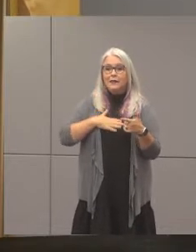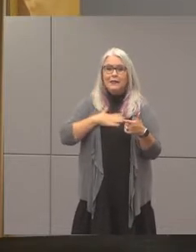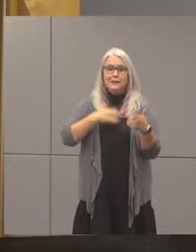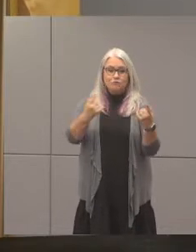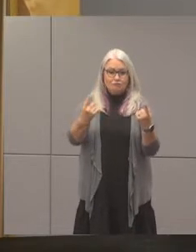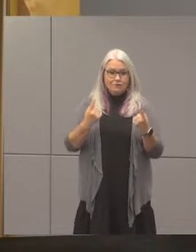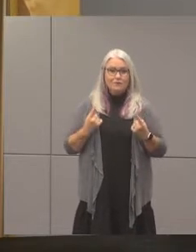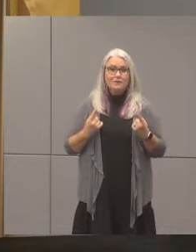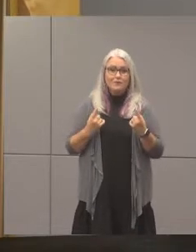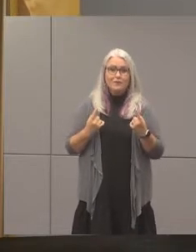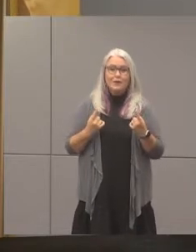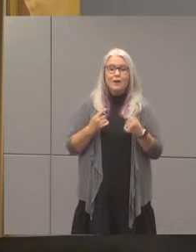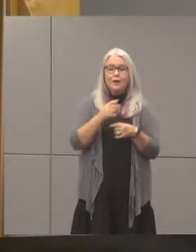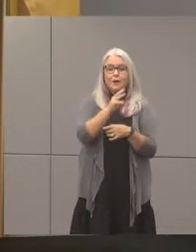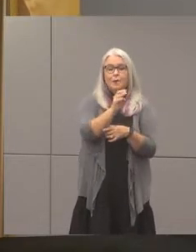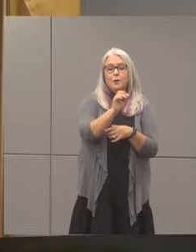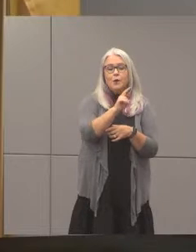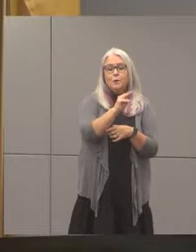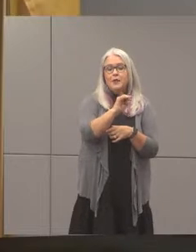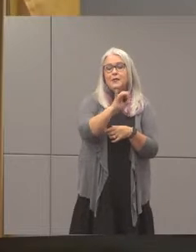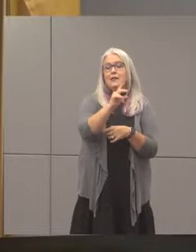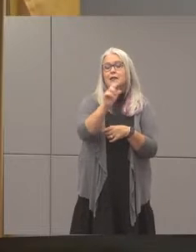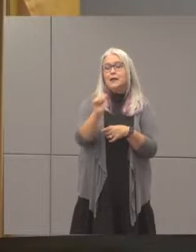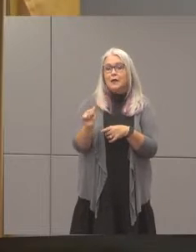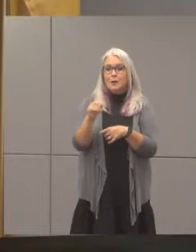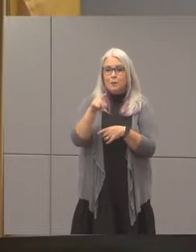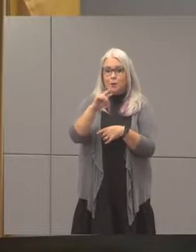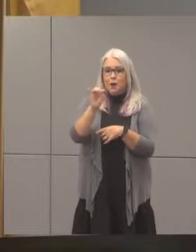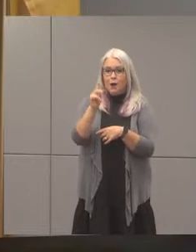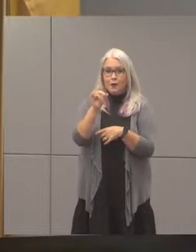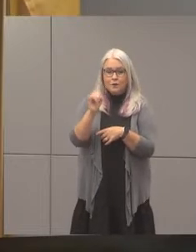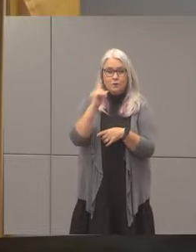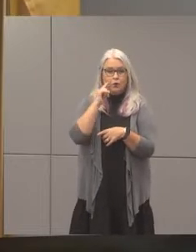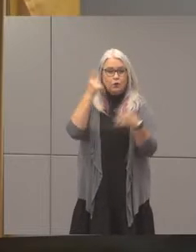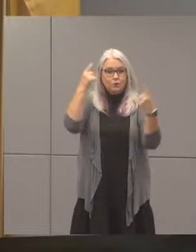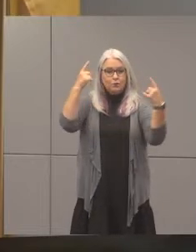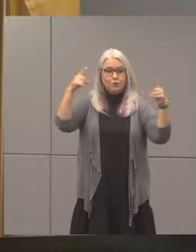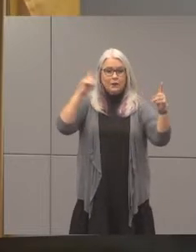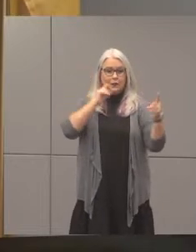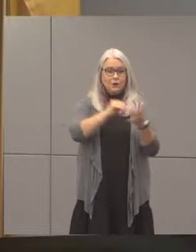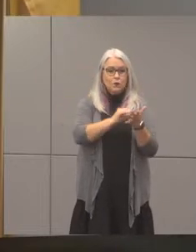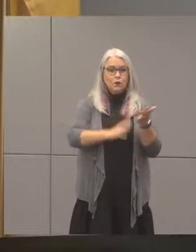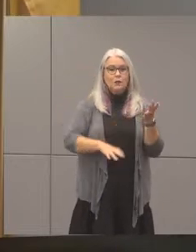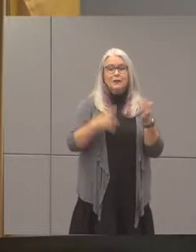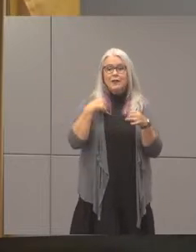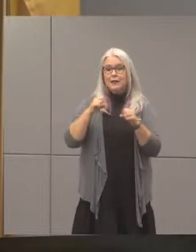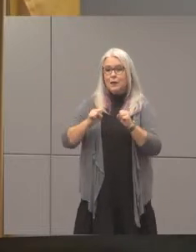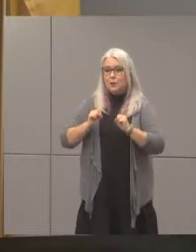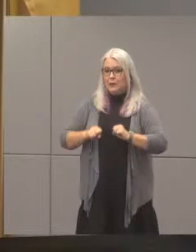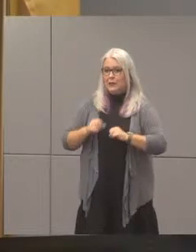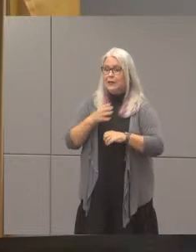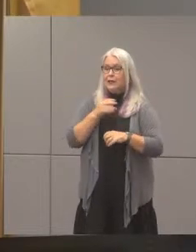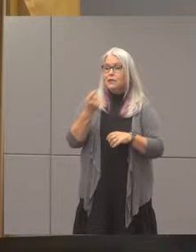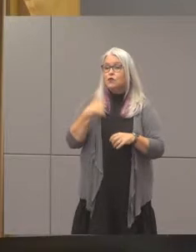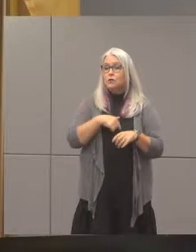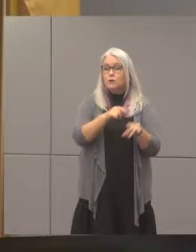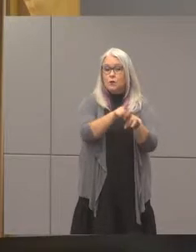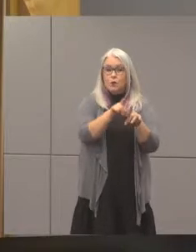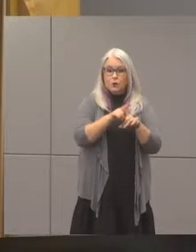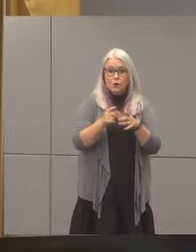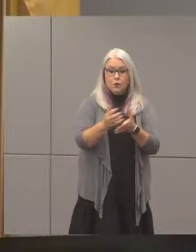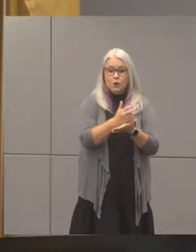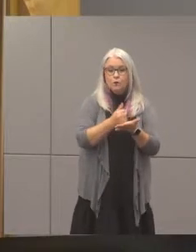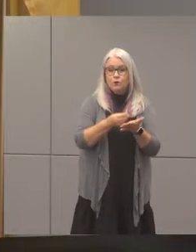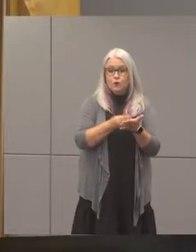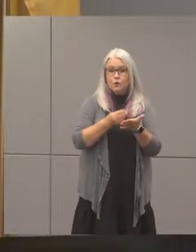forward. Bermesia Parks is our Director of Student Success and Accountability, and she's also the Treasurer for